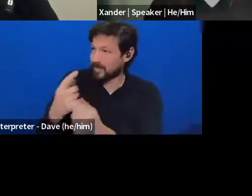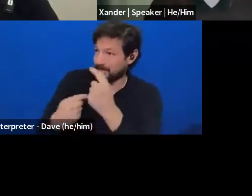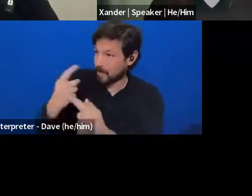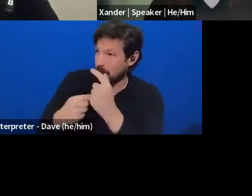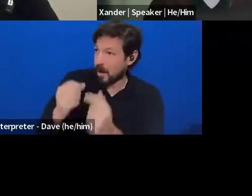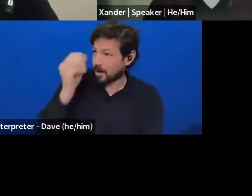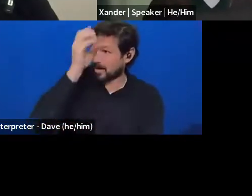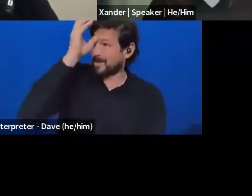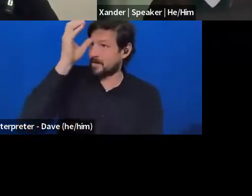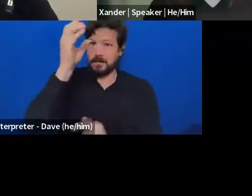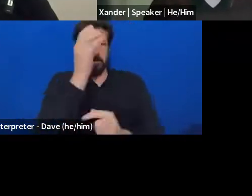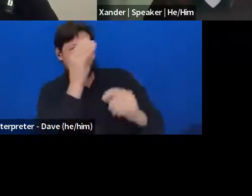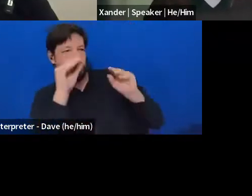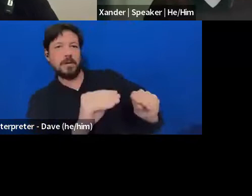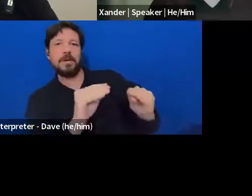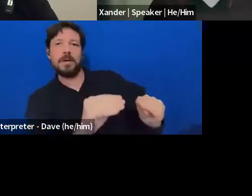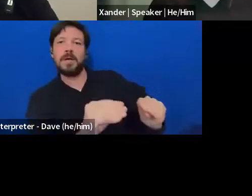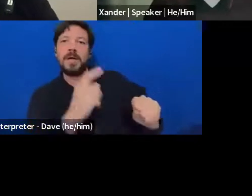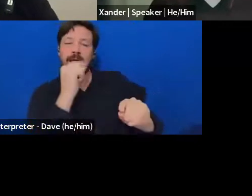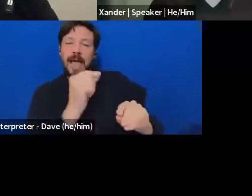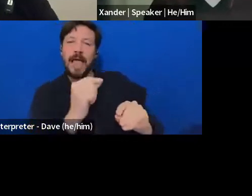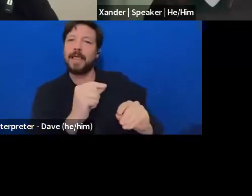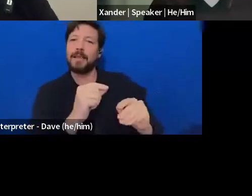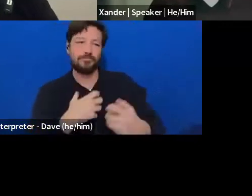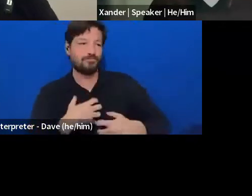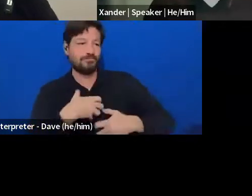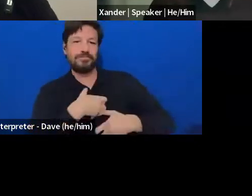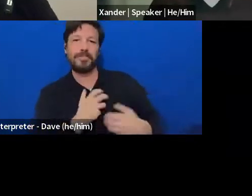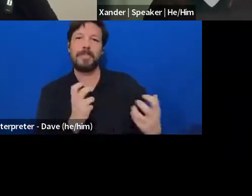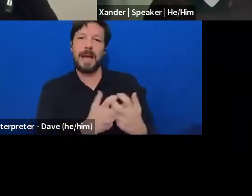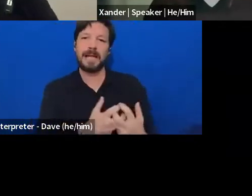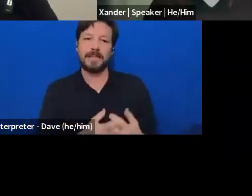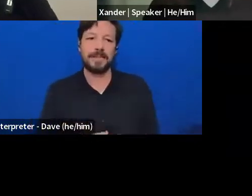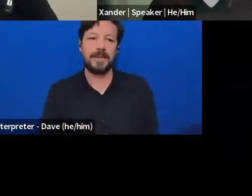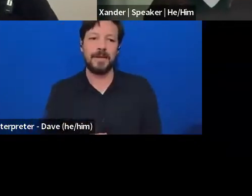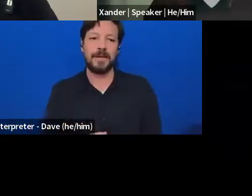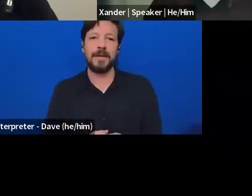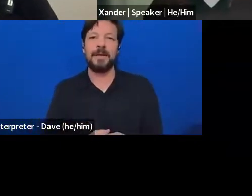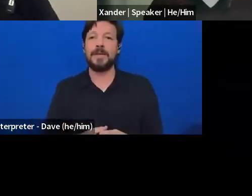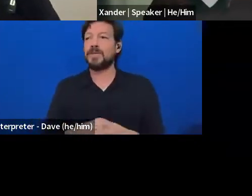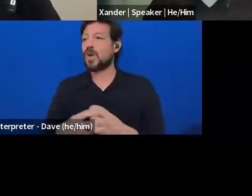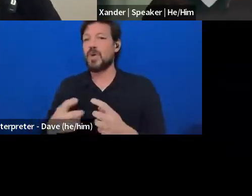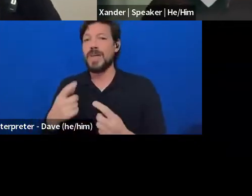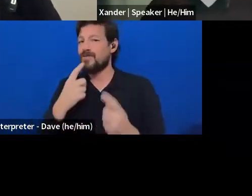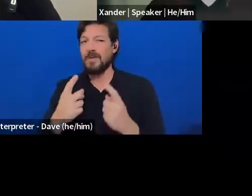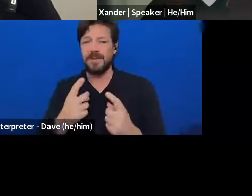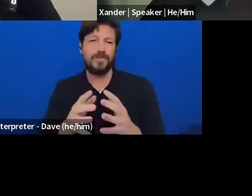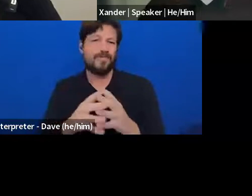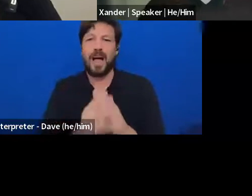how we can support your child, please let them know. It's not a bad thing to information dump in